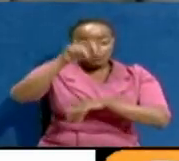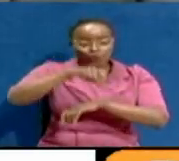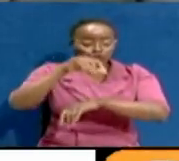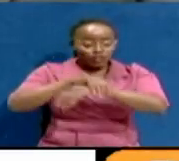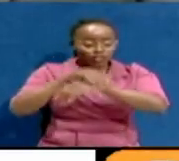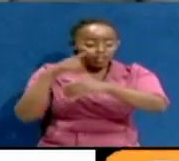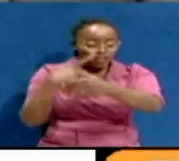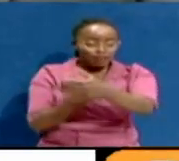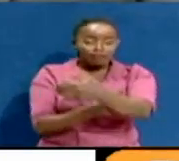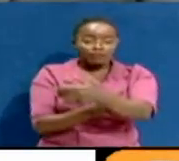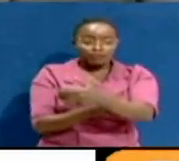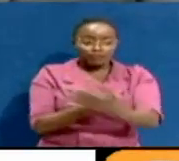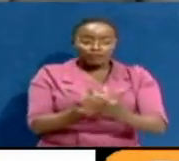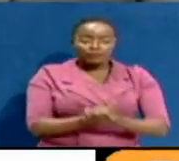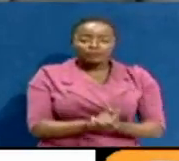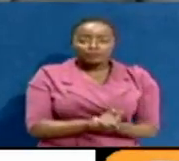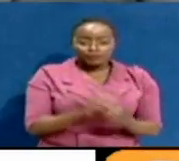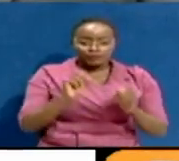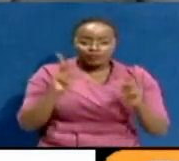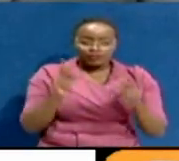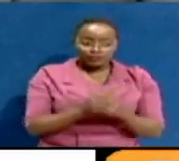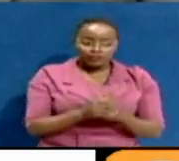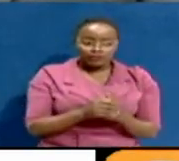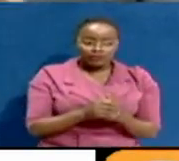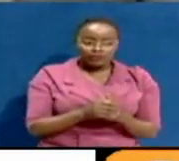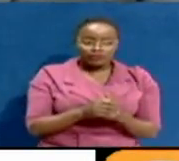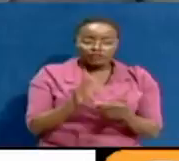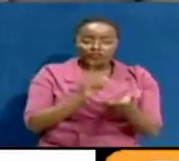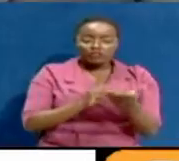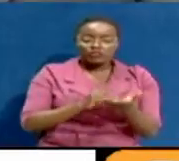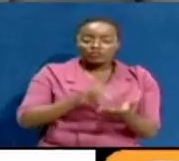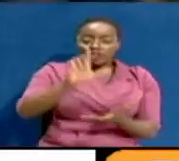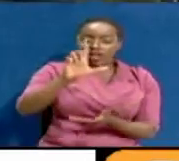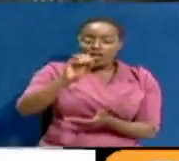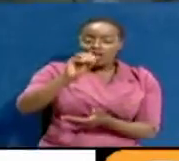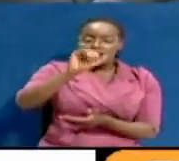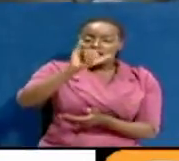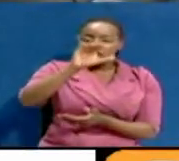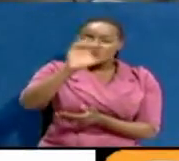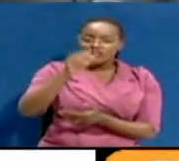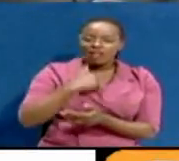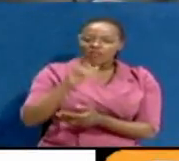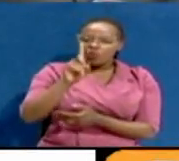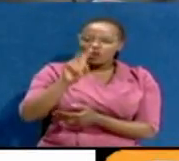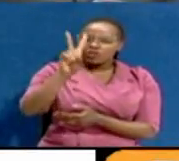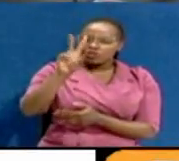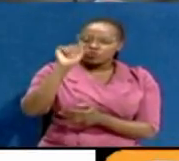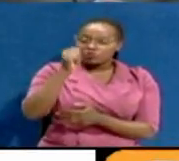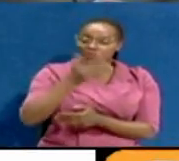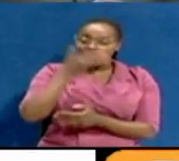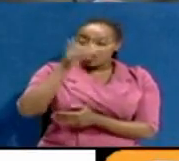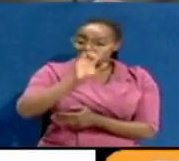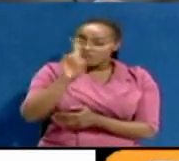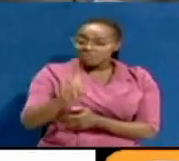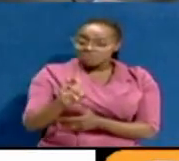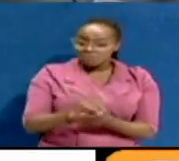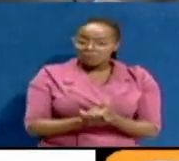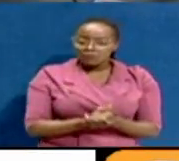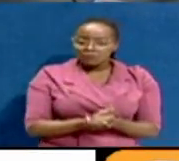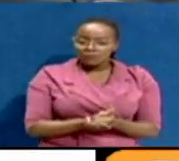the vaccine. Okay. Yeah. Okay. Dr. Mbajo, I think there were 1 or 2 that you could tackle.